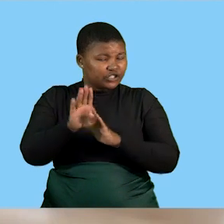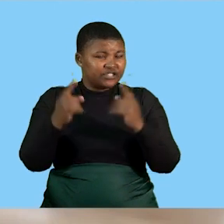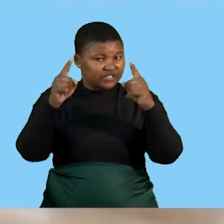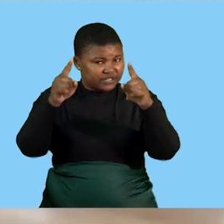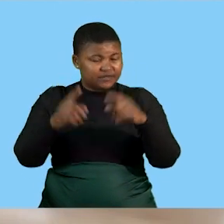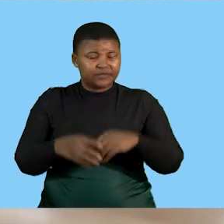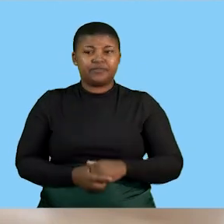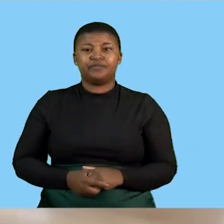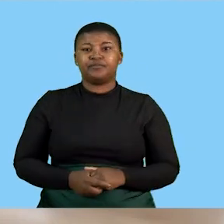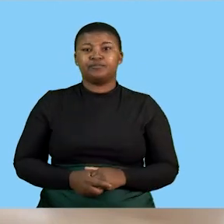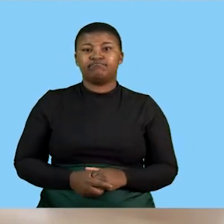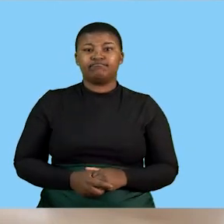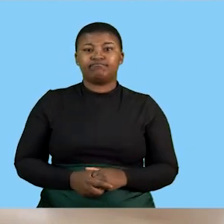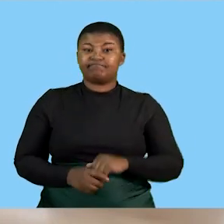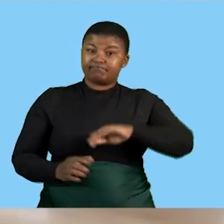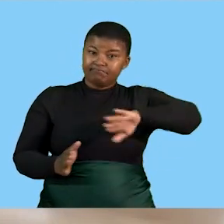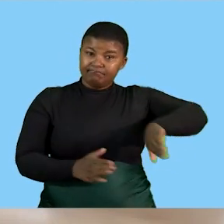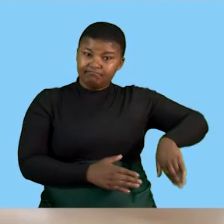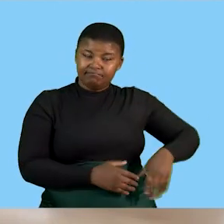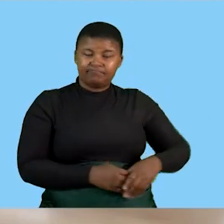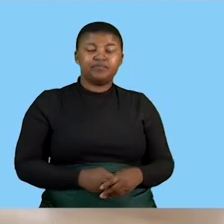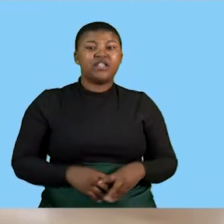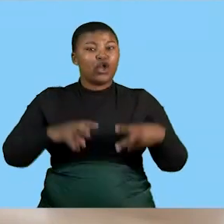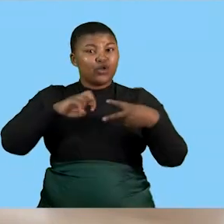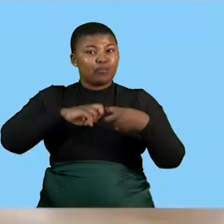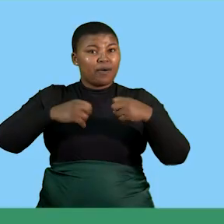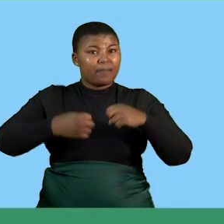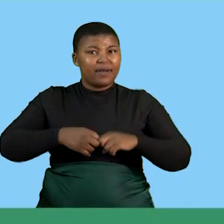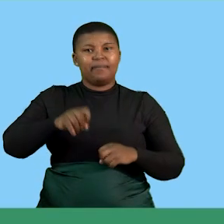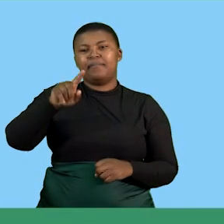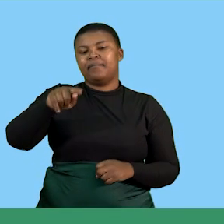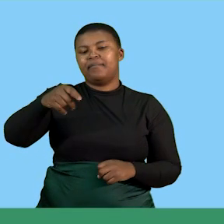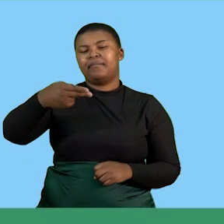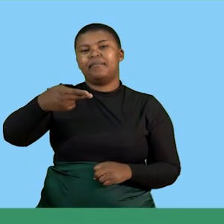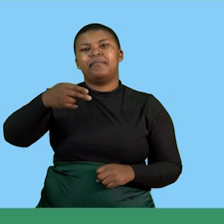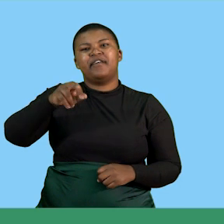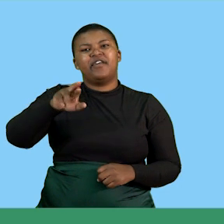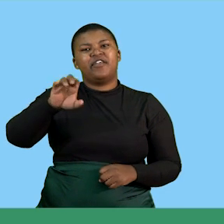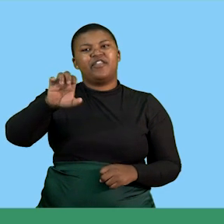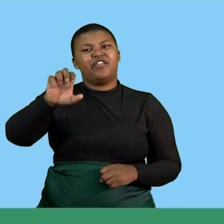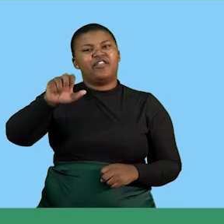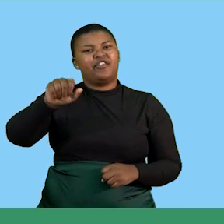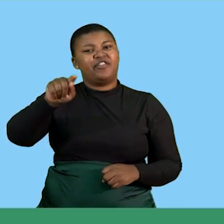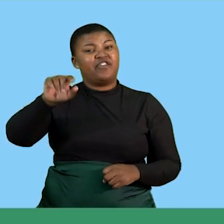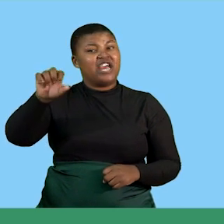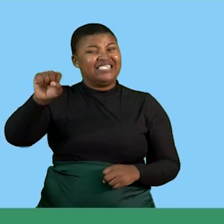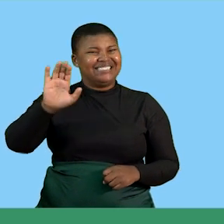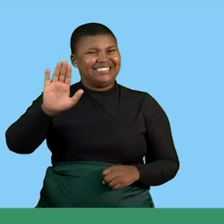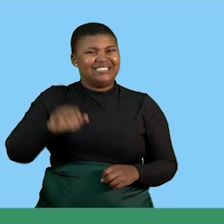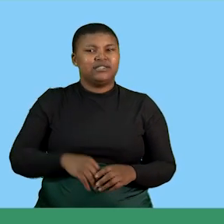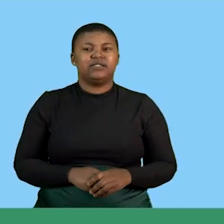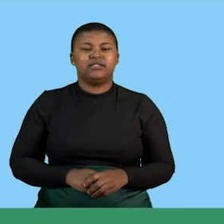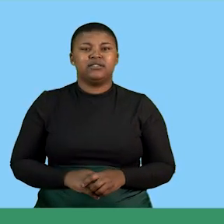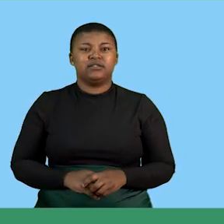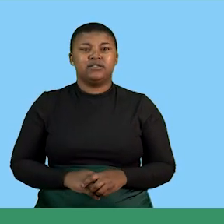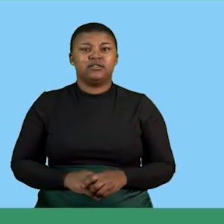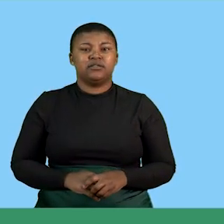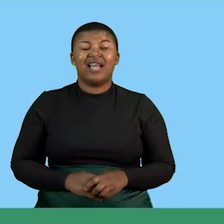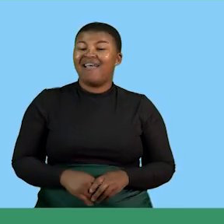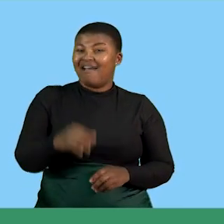is anything that can happen, preferably mostly in the external environment of the